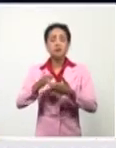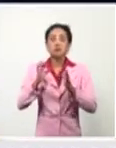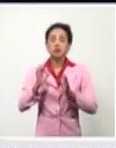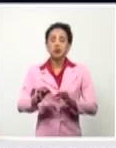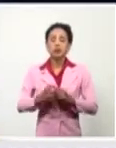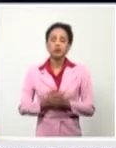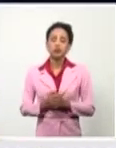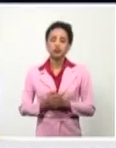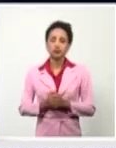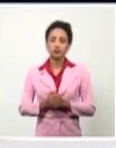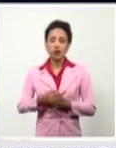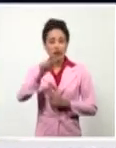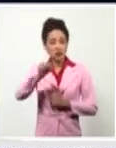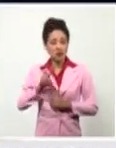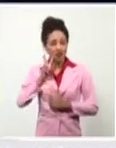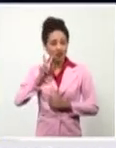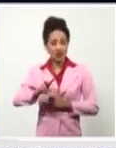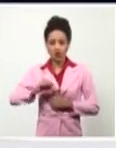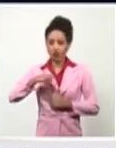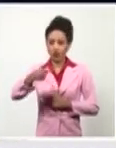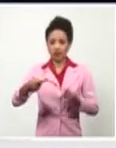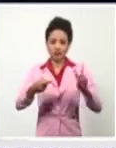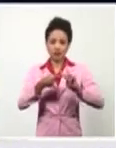every morning.